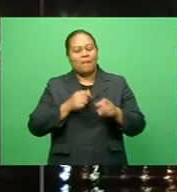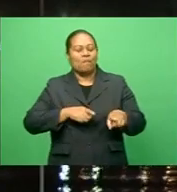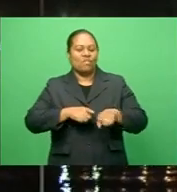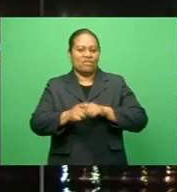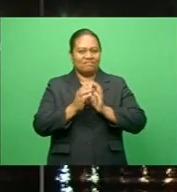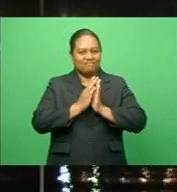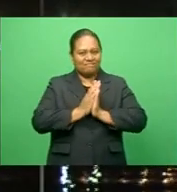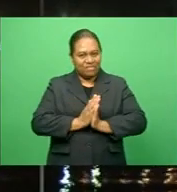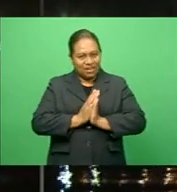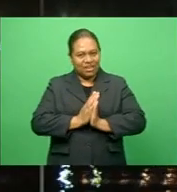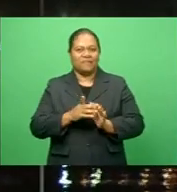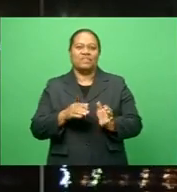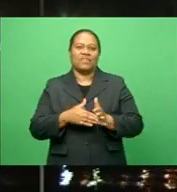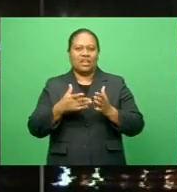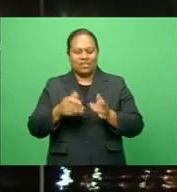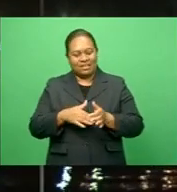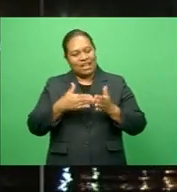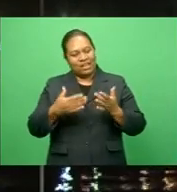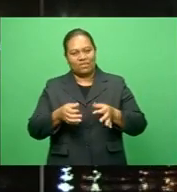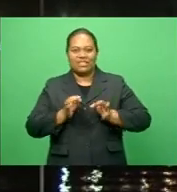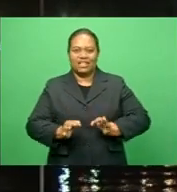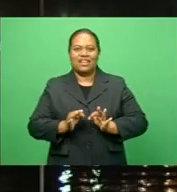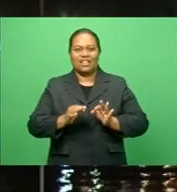consideration, I have decided to move on.